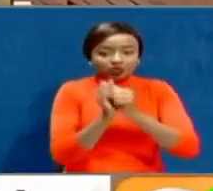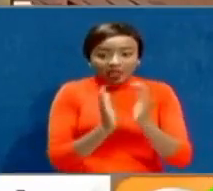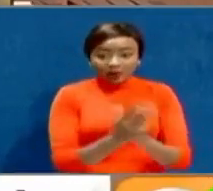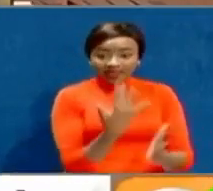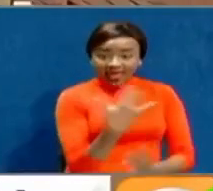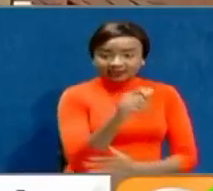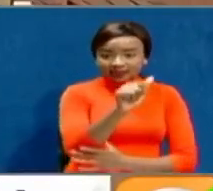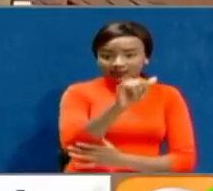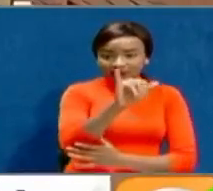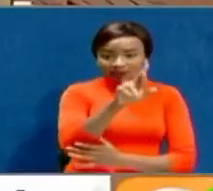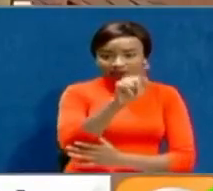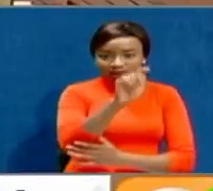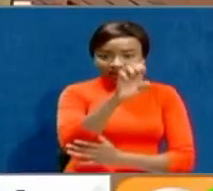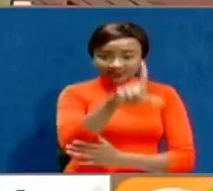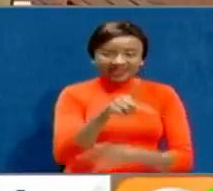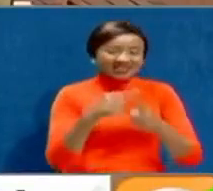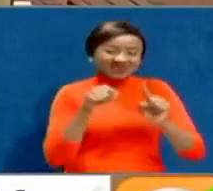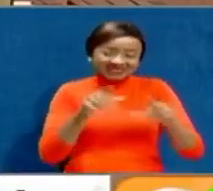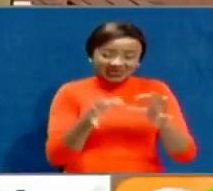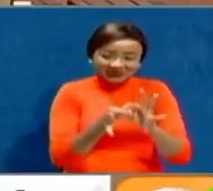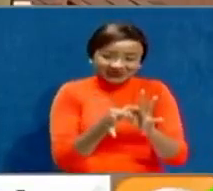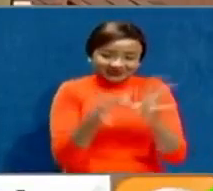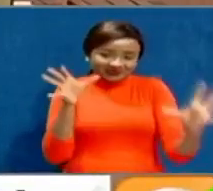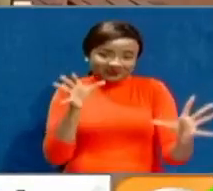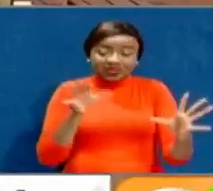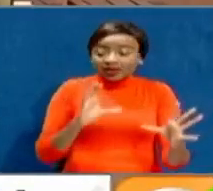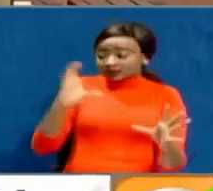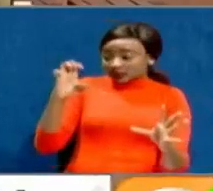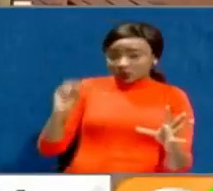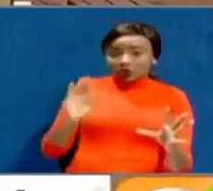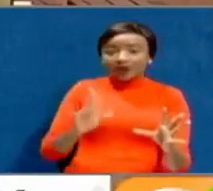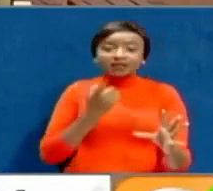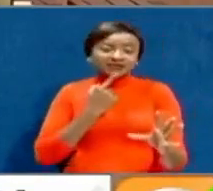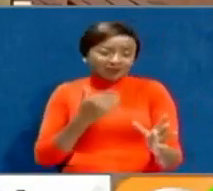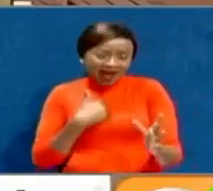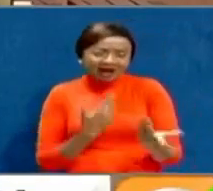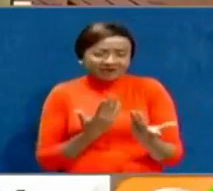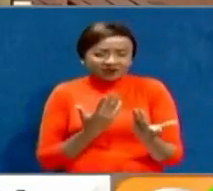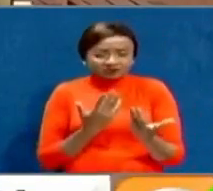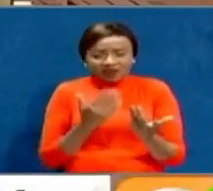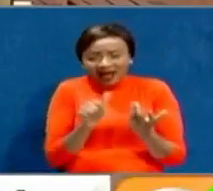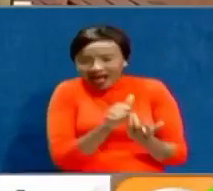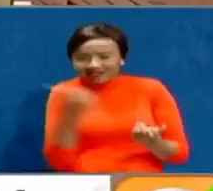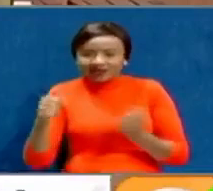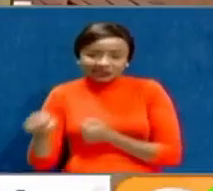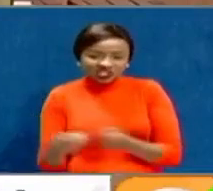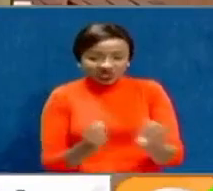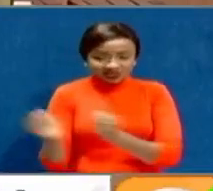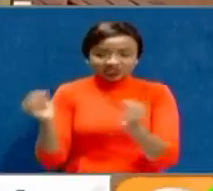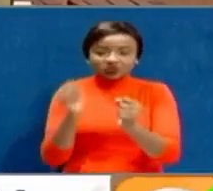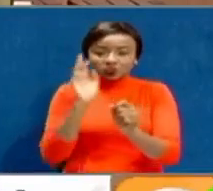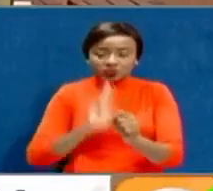bogged down the deal for the flop. Telkom Kenya CEO Mugo Kibati now says they will pursue an